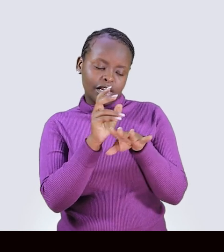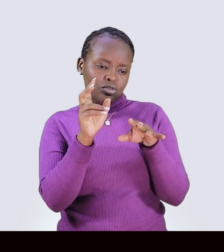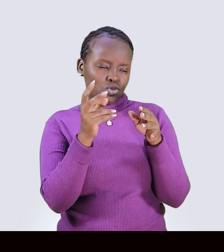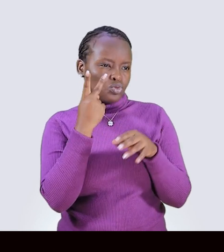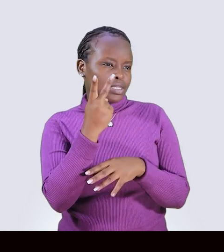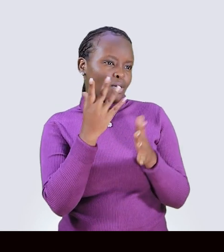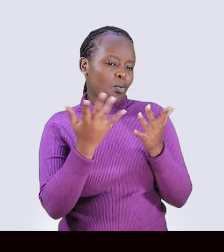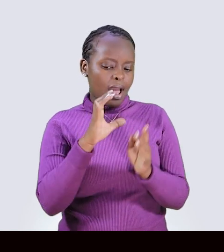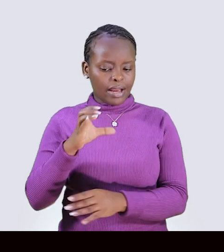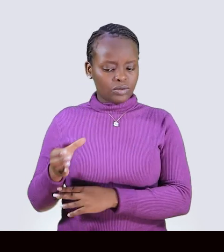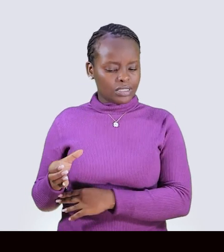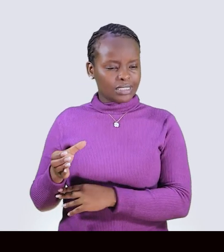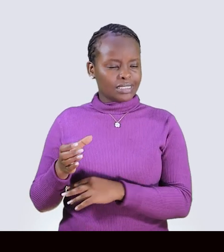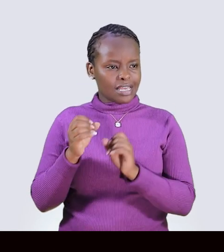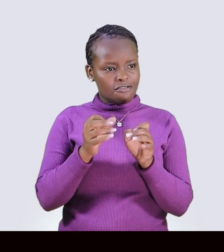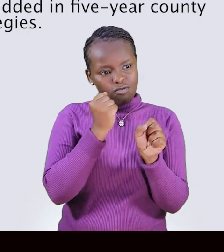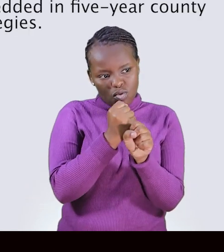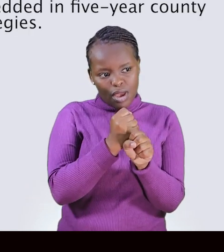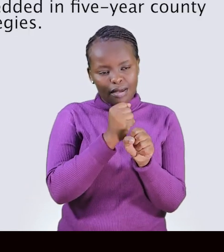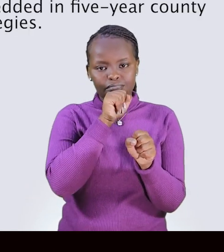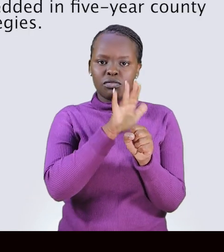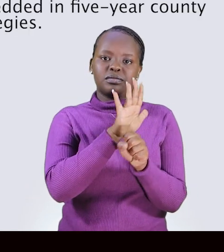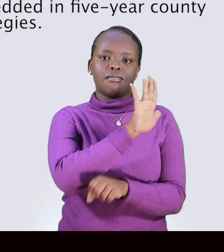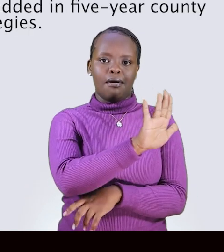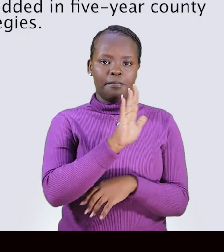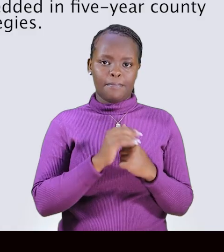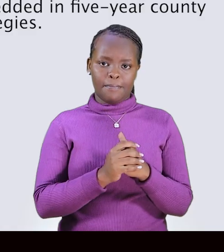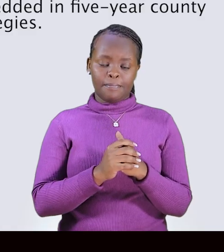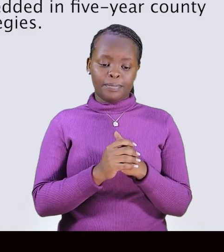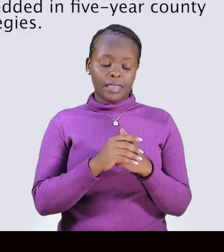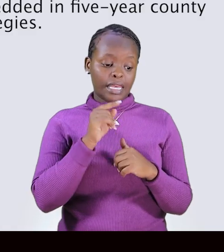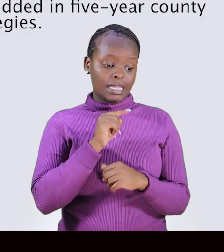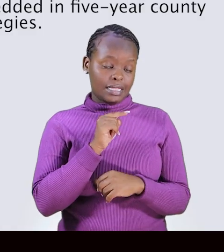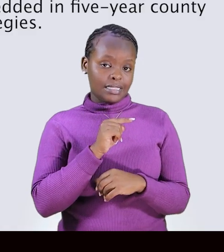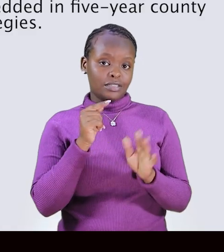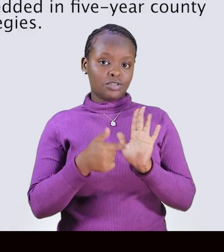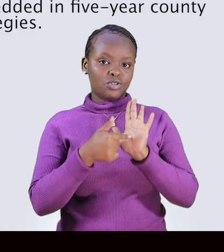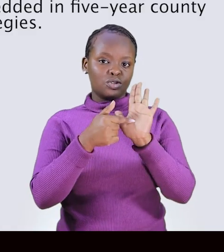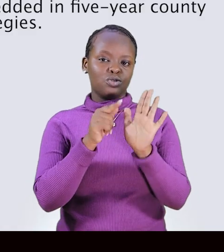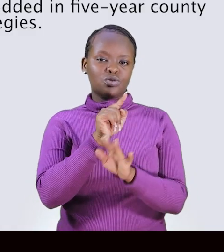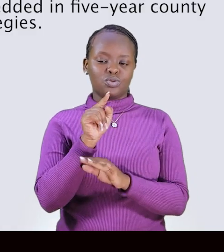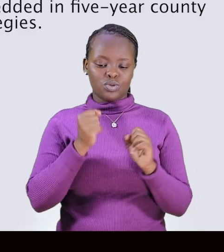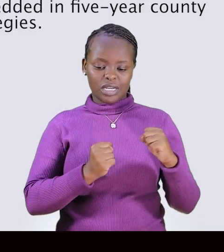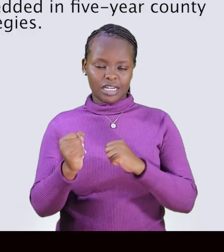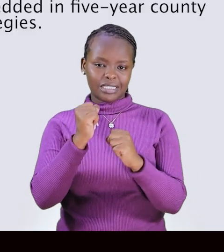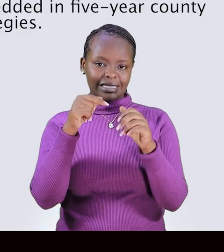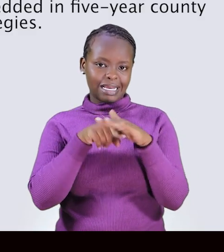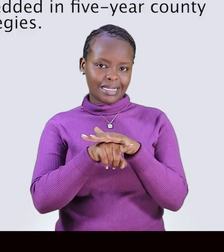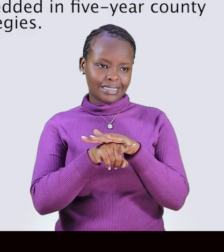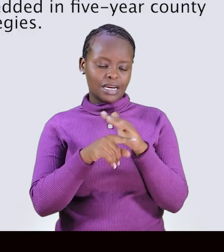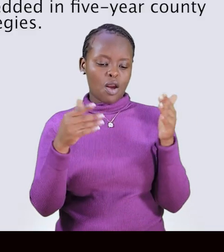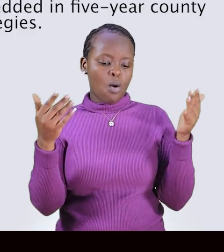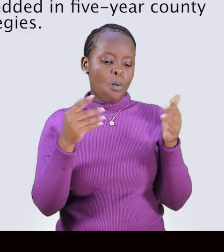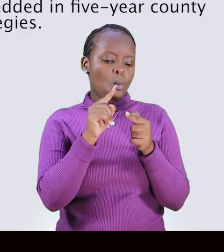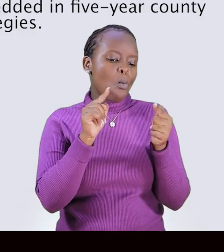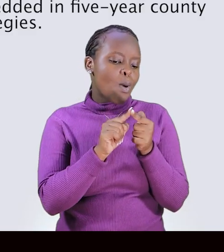counties are following through on their promises. The toolkit shows you strategic entry points for advocacy, when and where